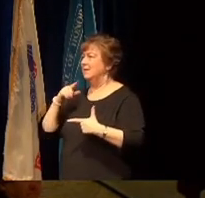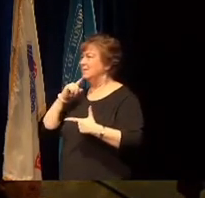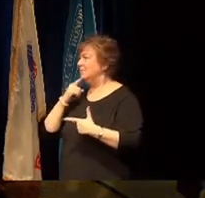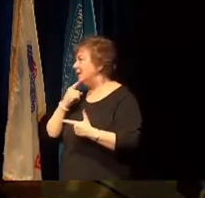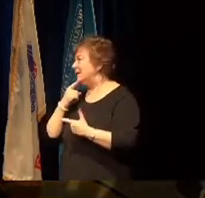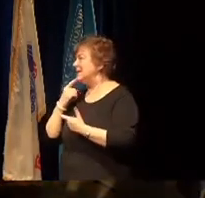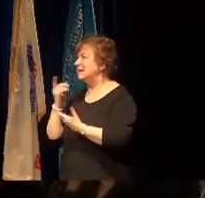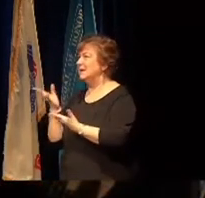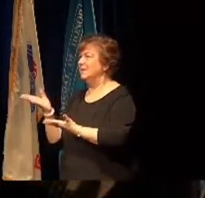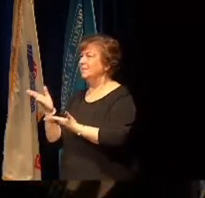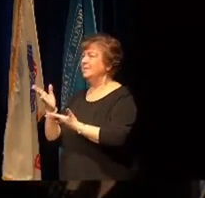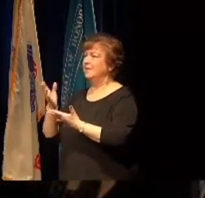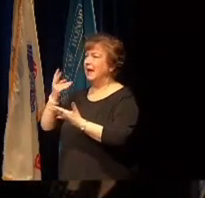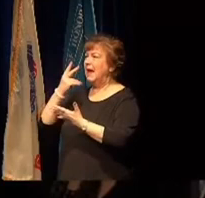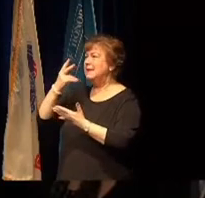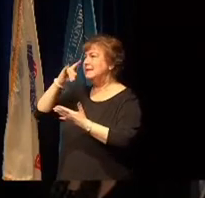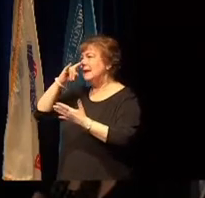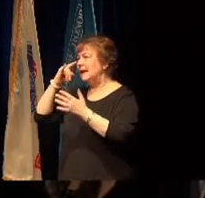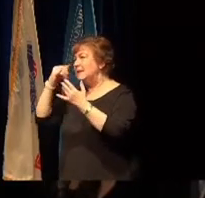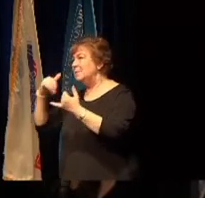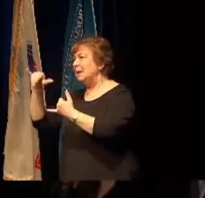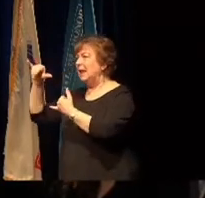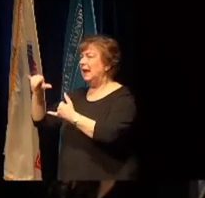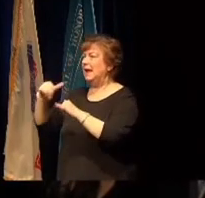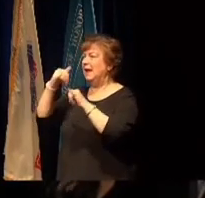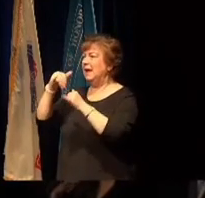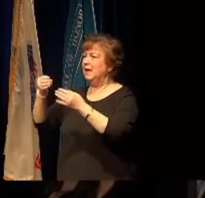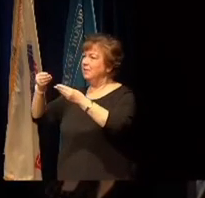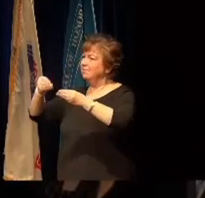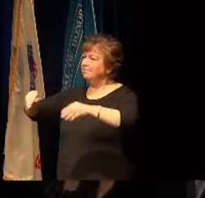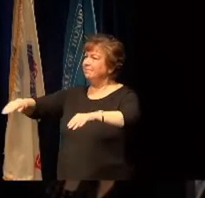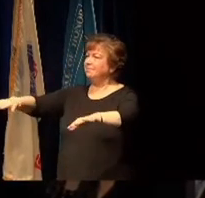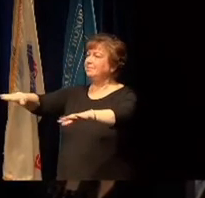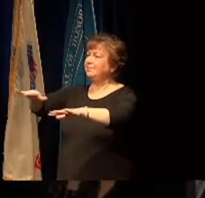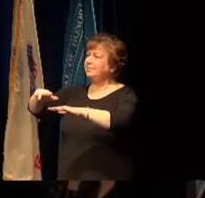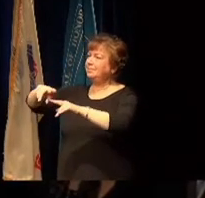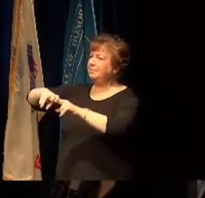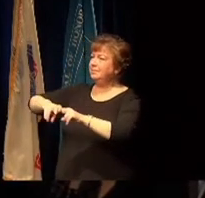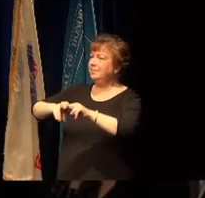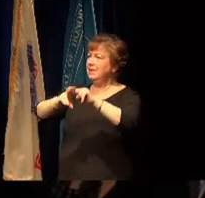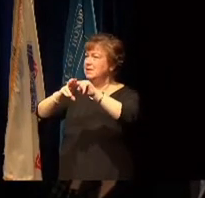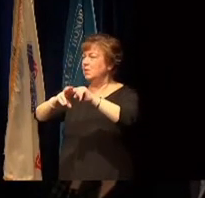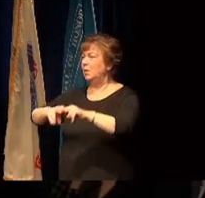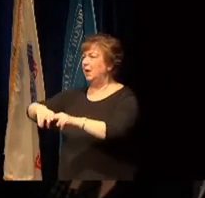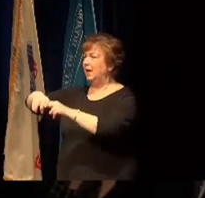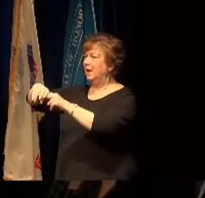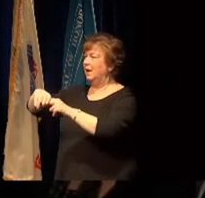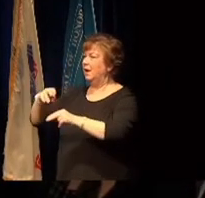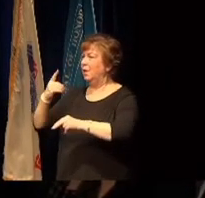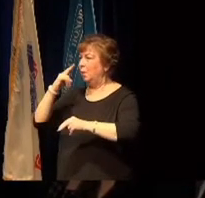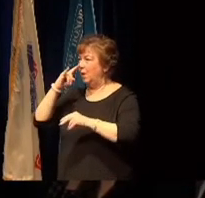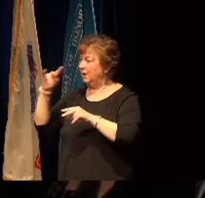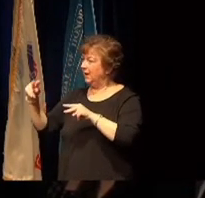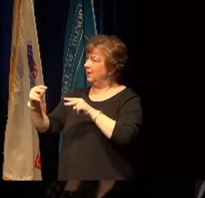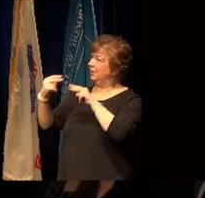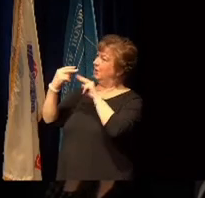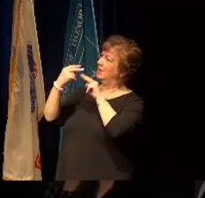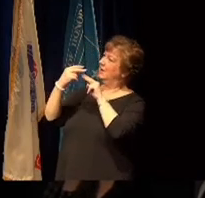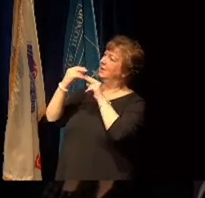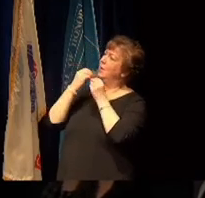playground. Children swung on the swings and tuned to the bells. A child's eyes met mine. They were warm,